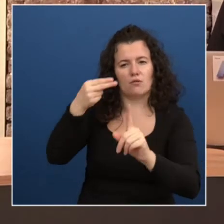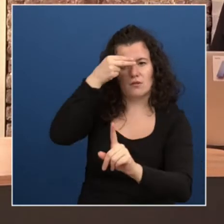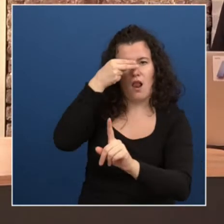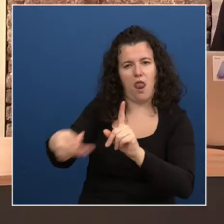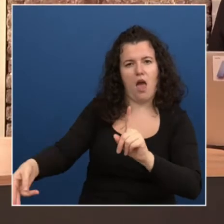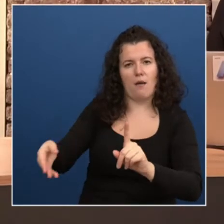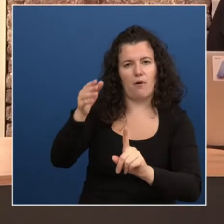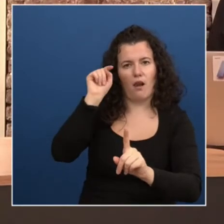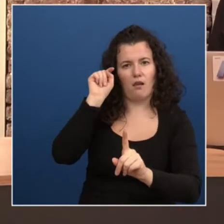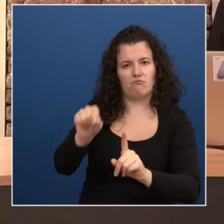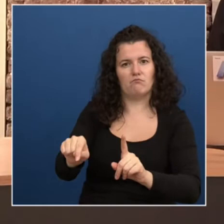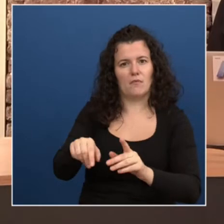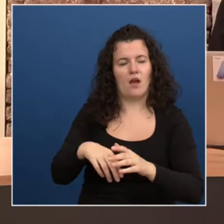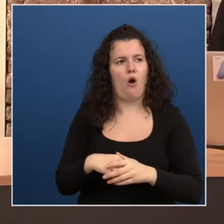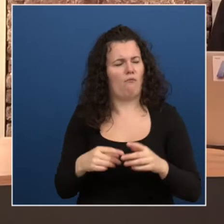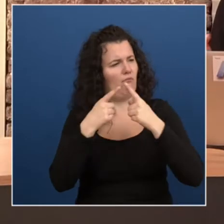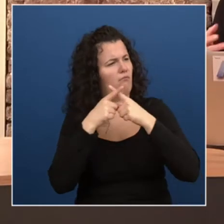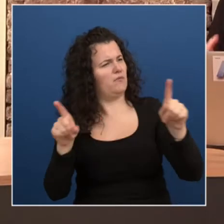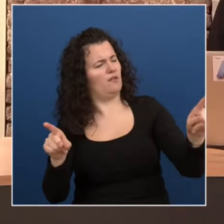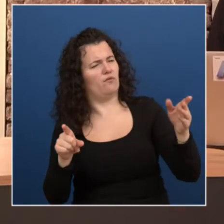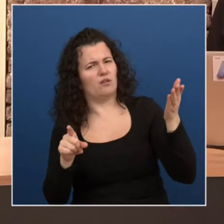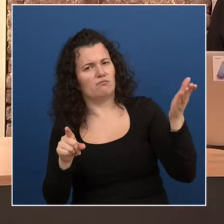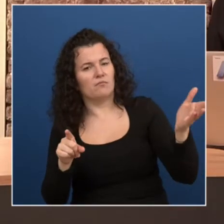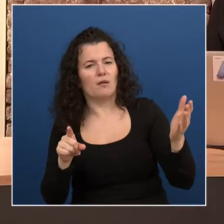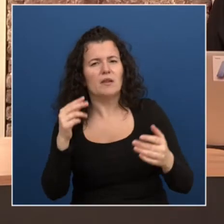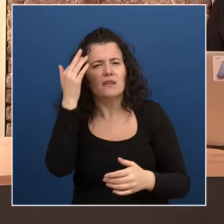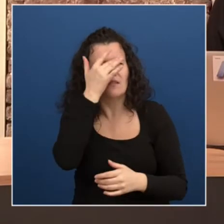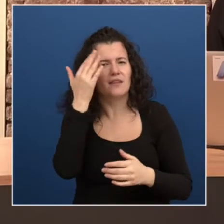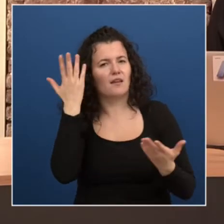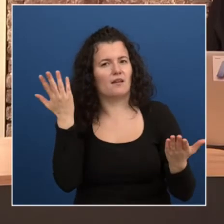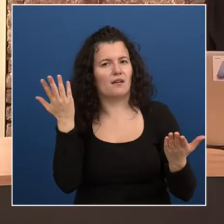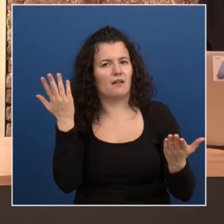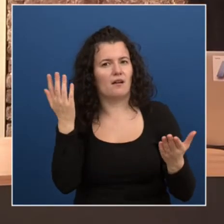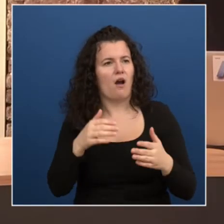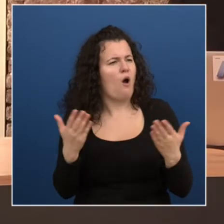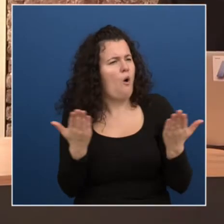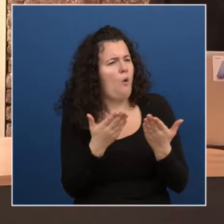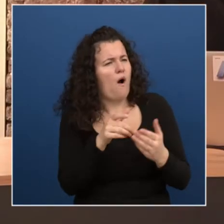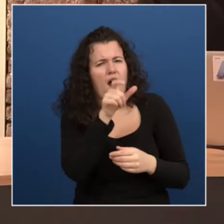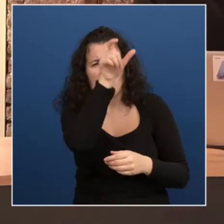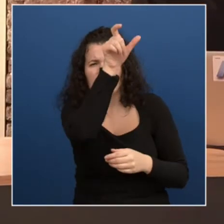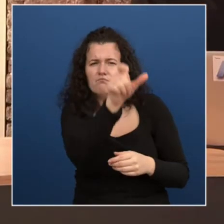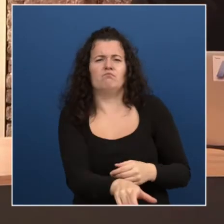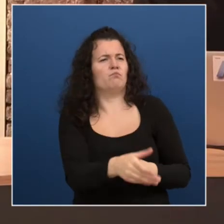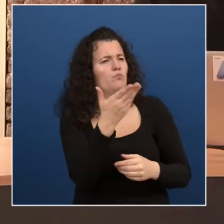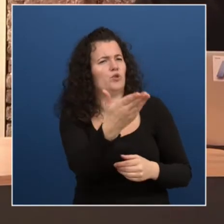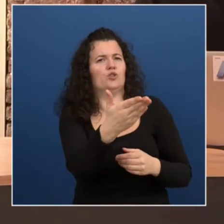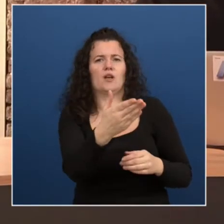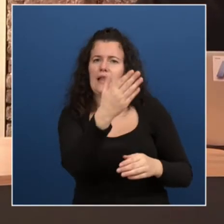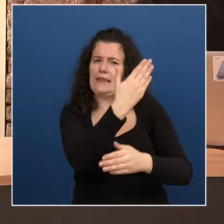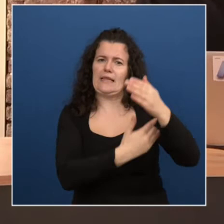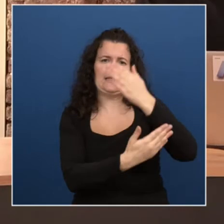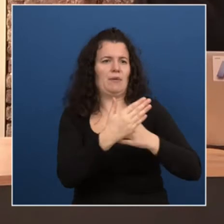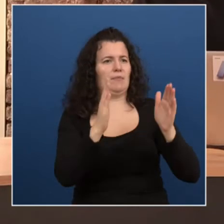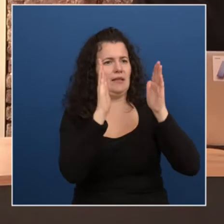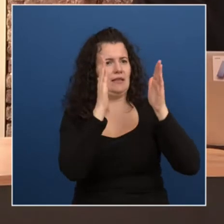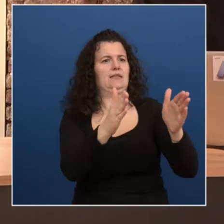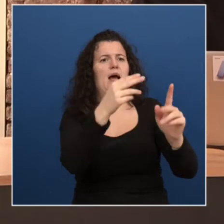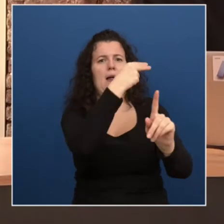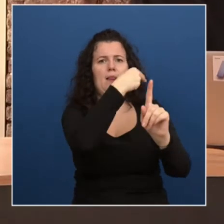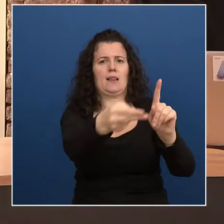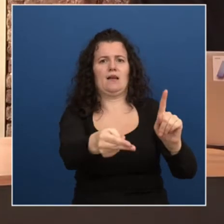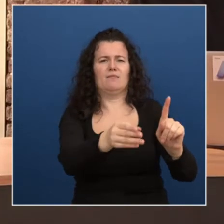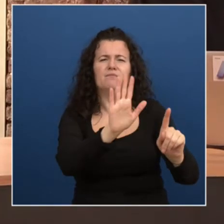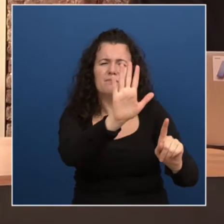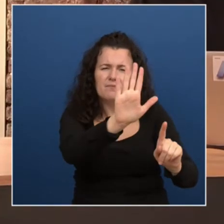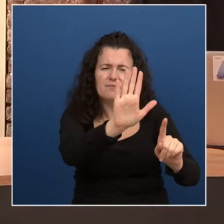that kind of disabilities having this, try to think outside the box. And try to think or to